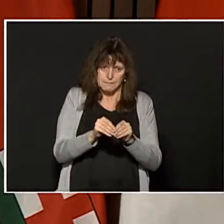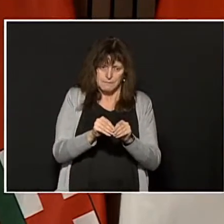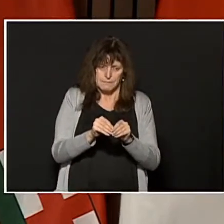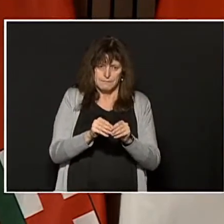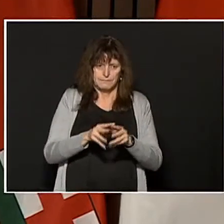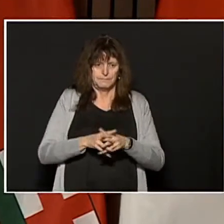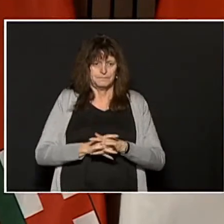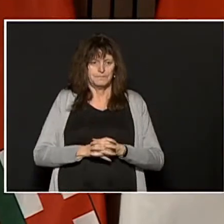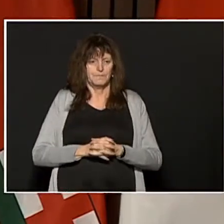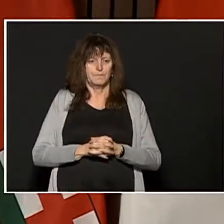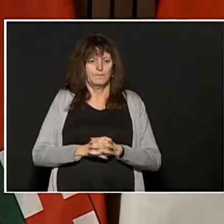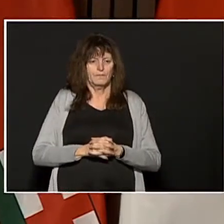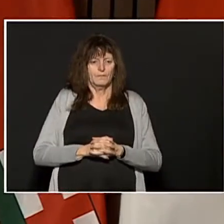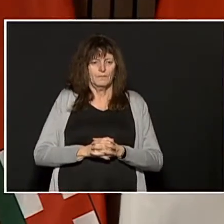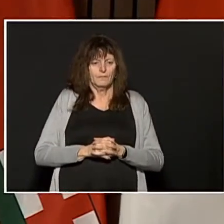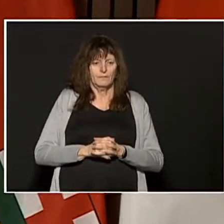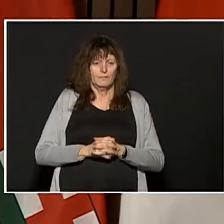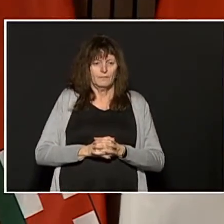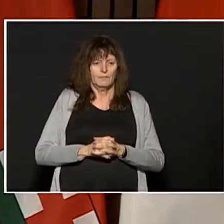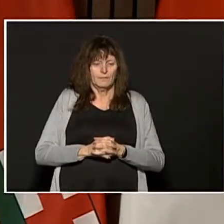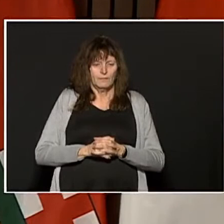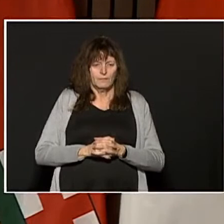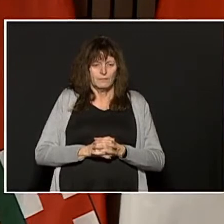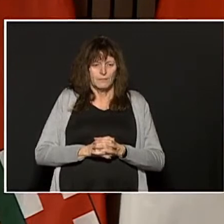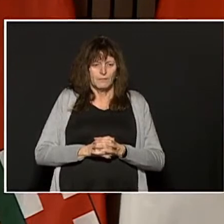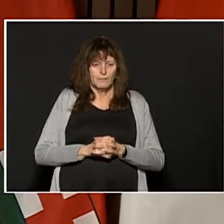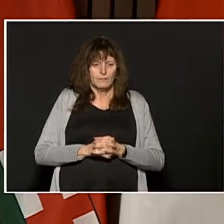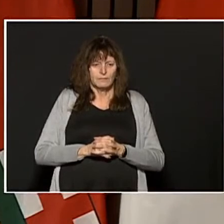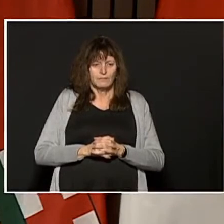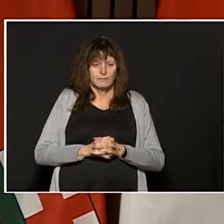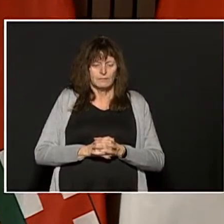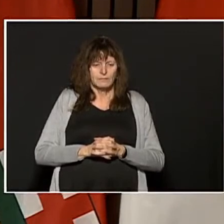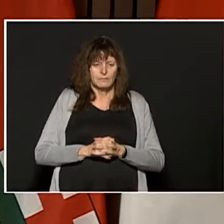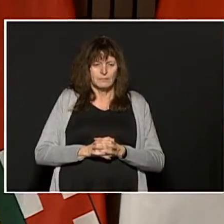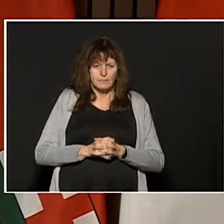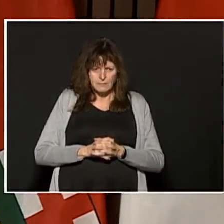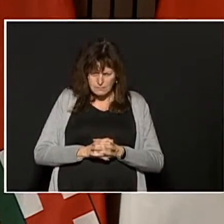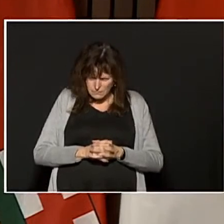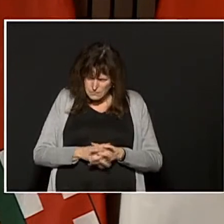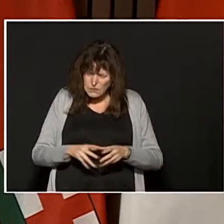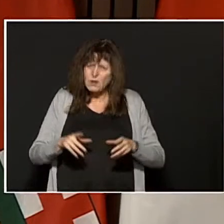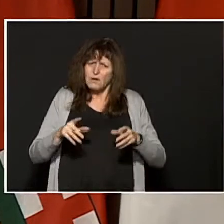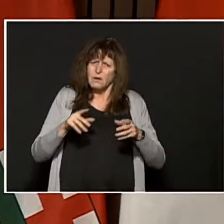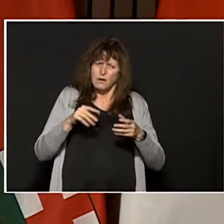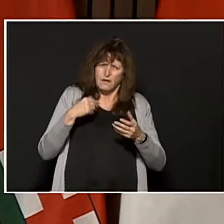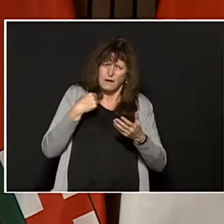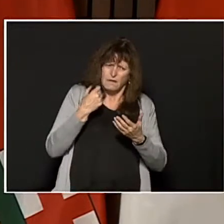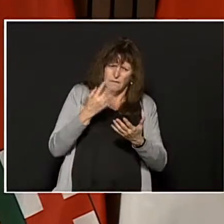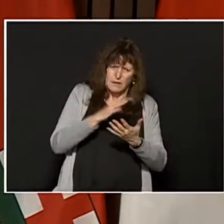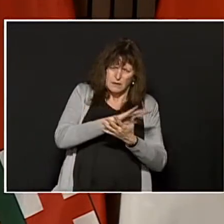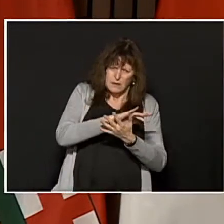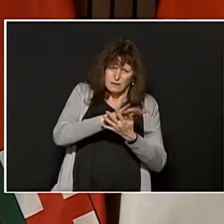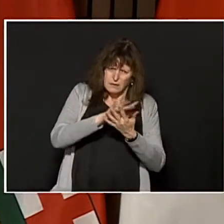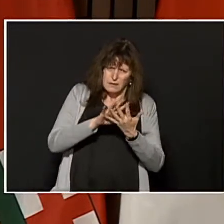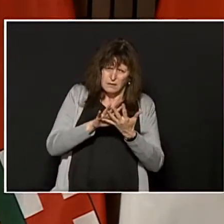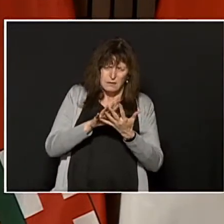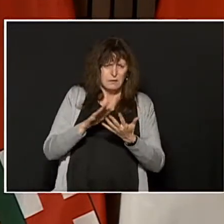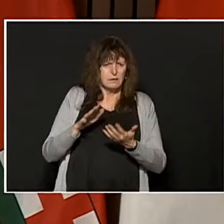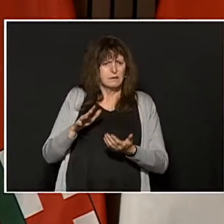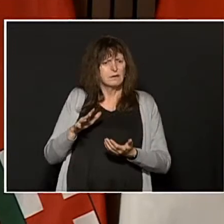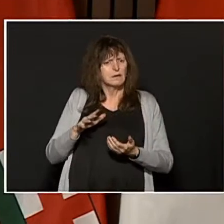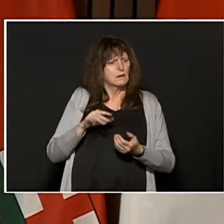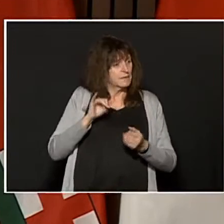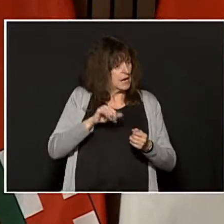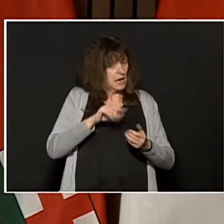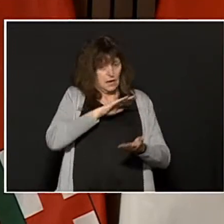So we need to make sure that we get a whole bunch of things down, not just the case counts. If we are still at a very high level of cases